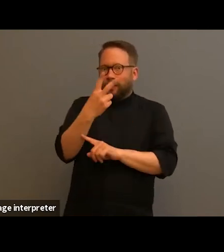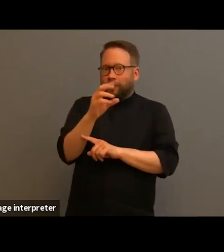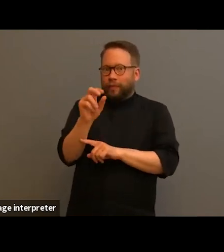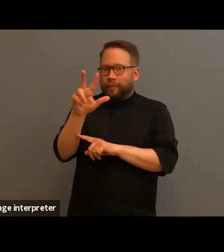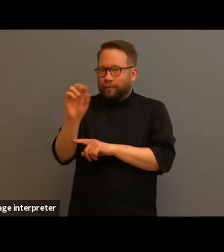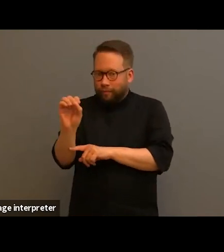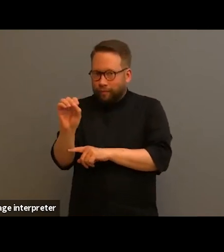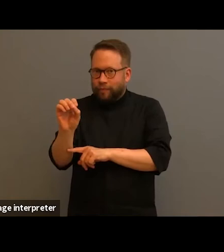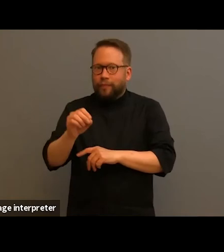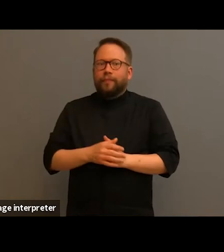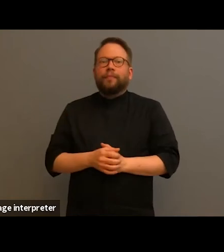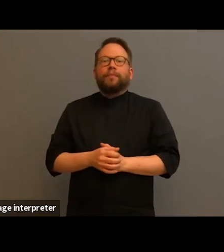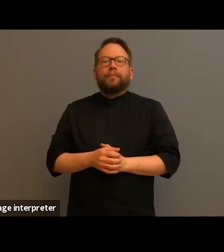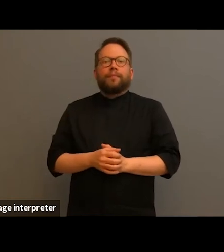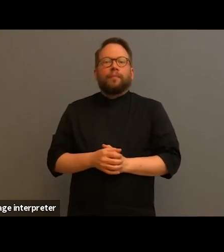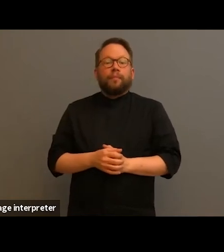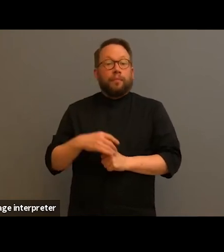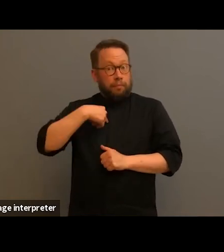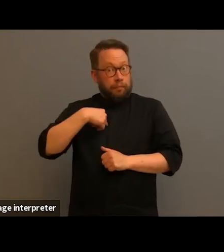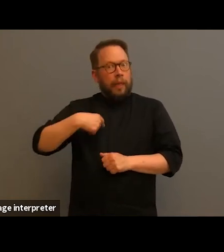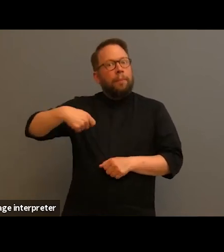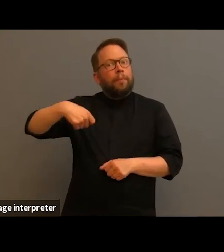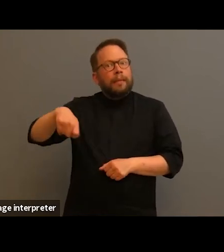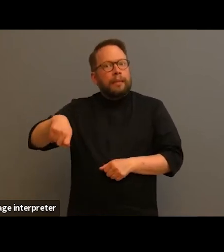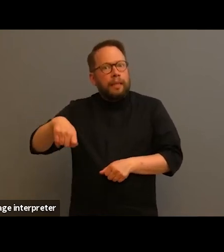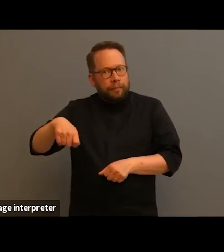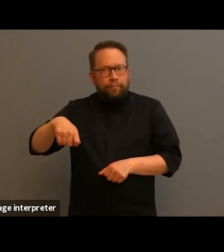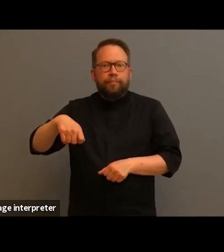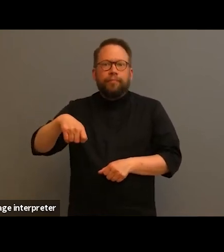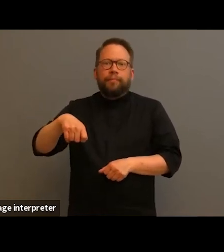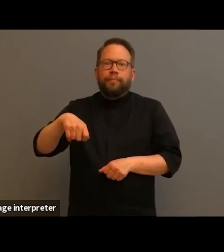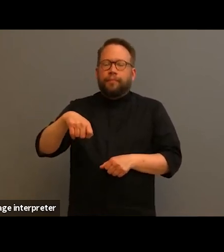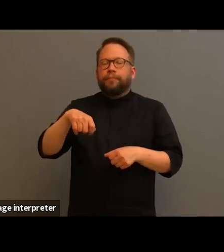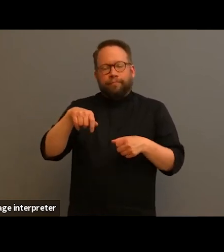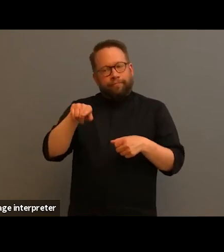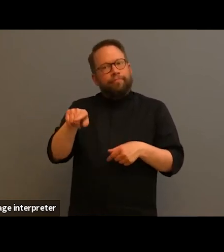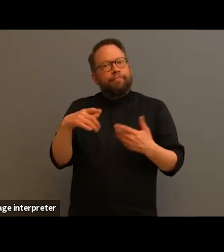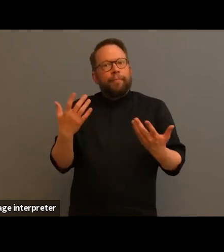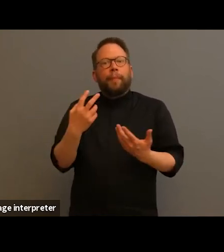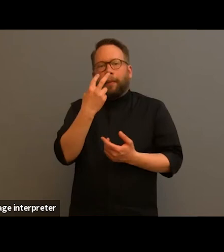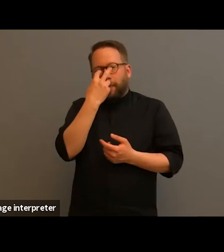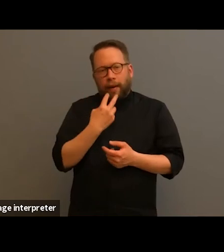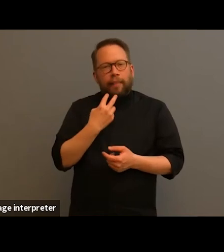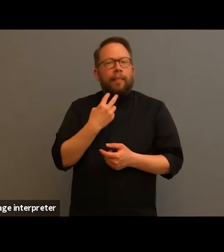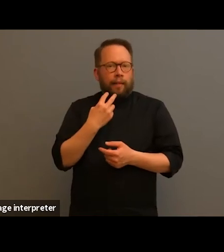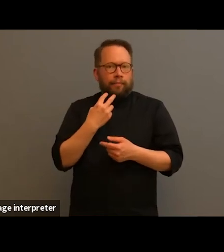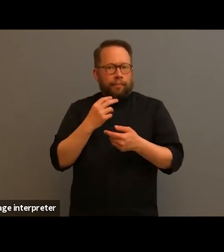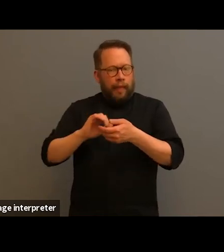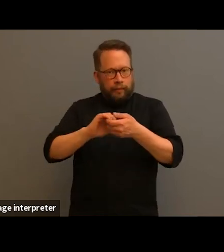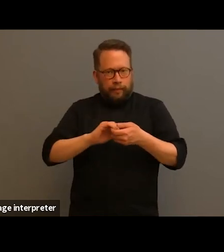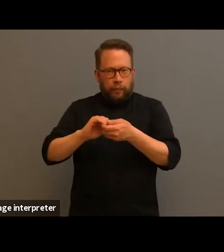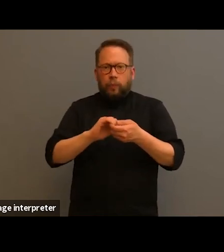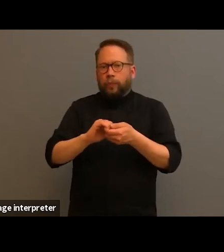I'm the president of the Norwegian Association of the Blind and Partially Sighted. My professional background is in computer